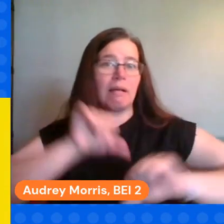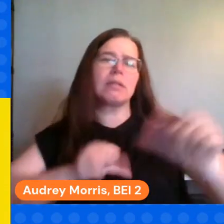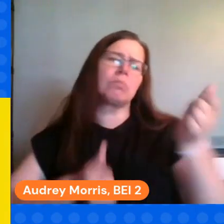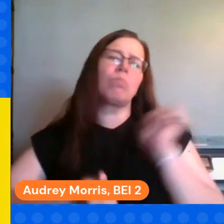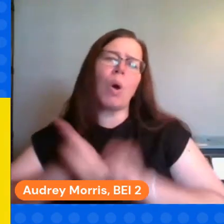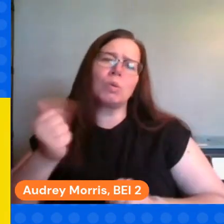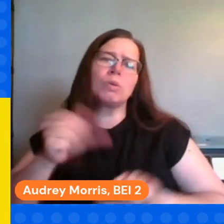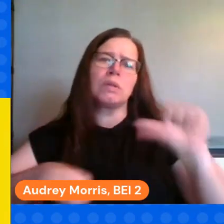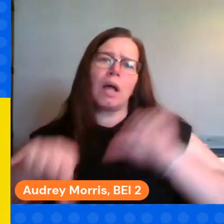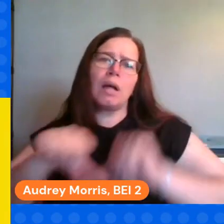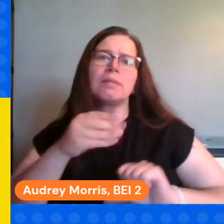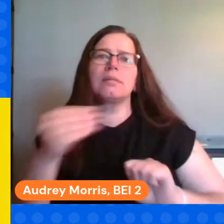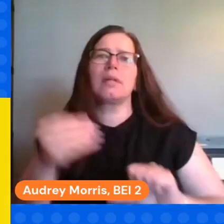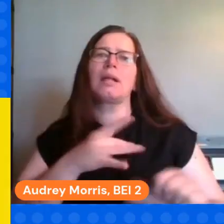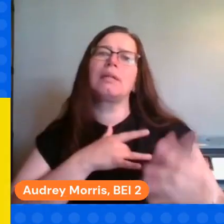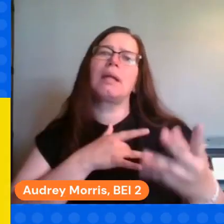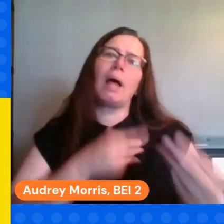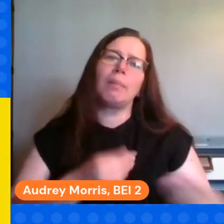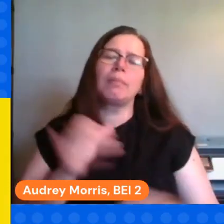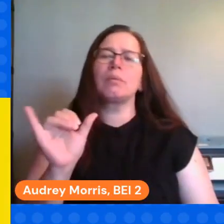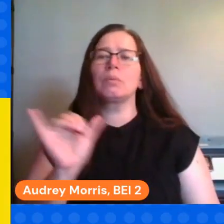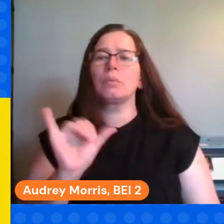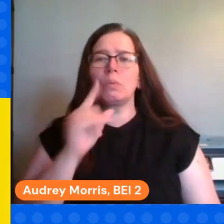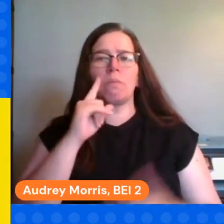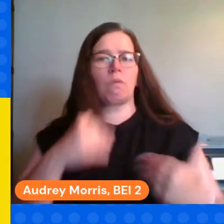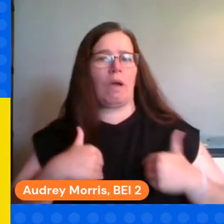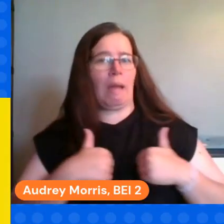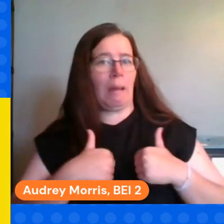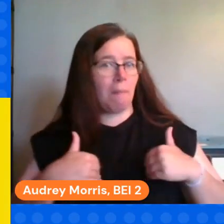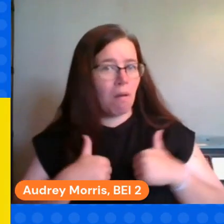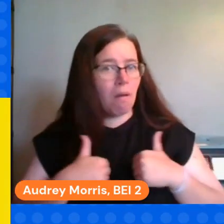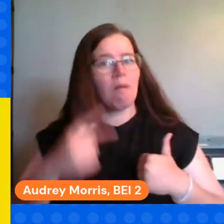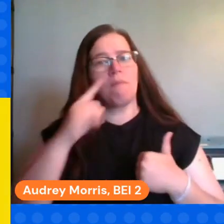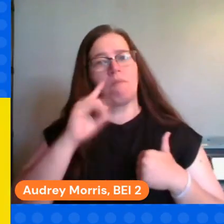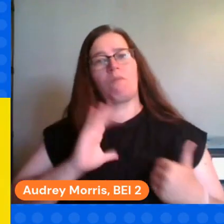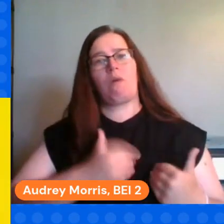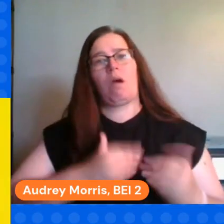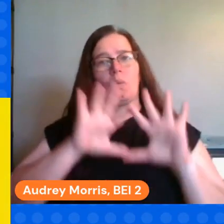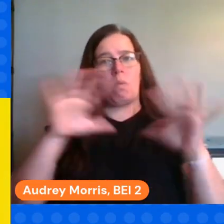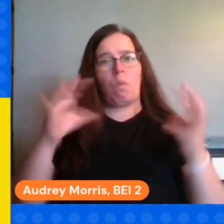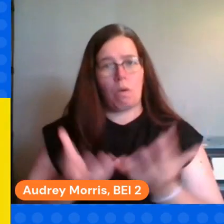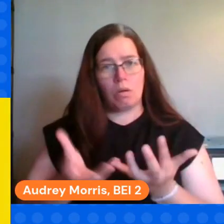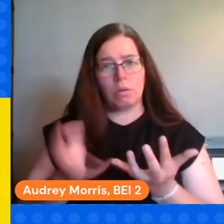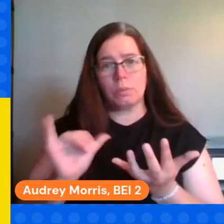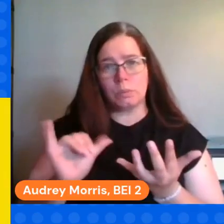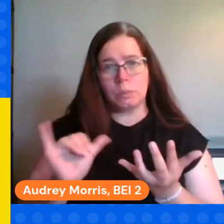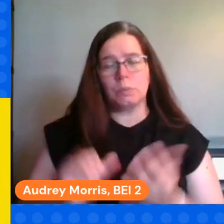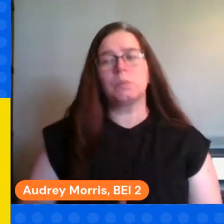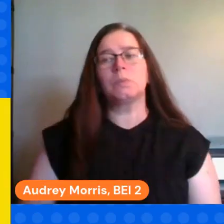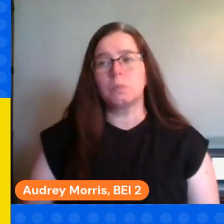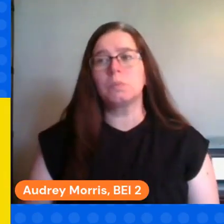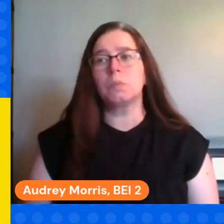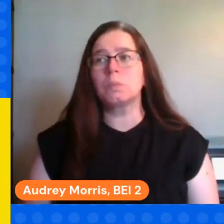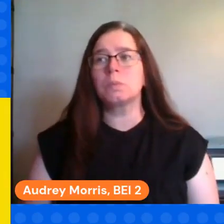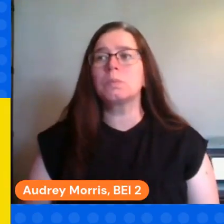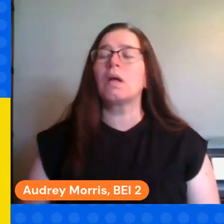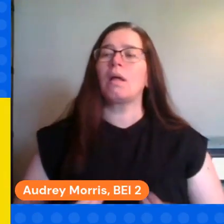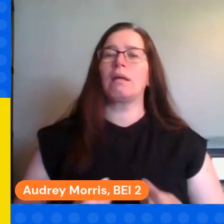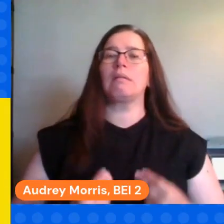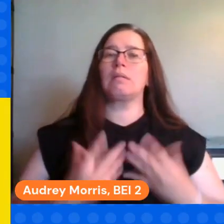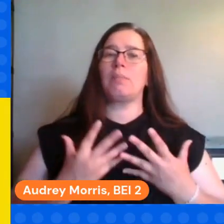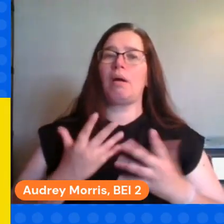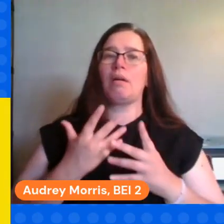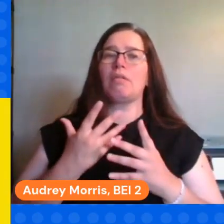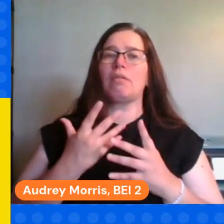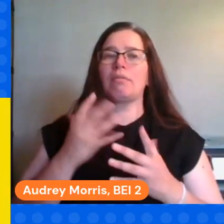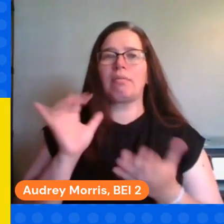of empathy too for animals and for the world we live around. And inspired by that, we created